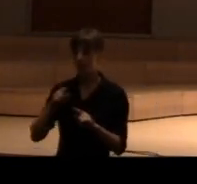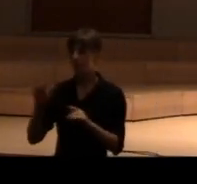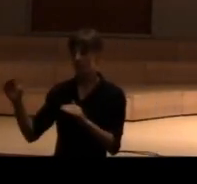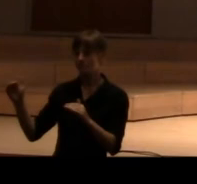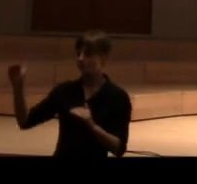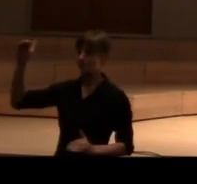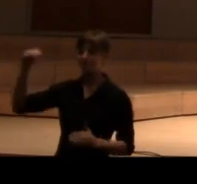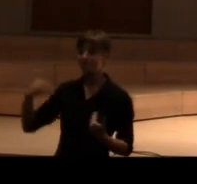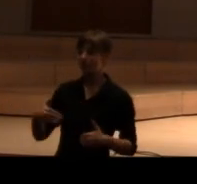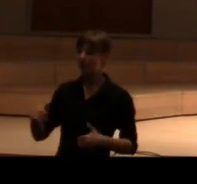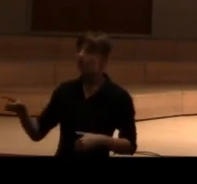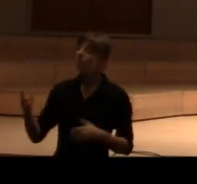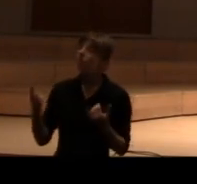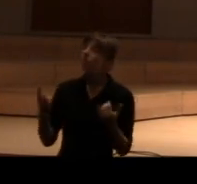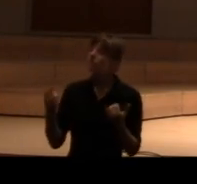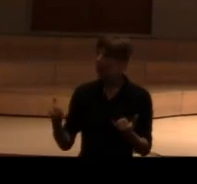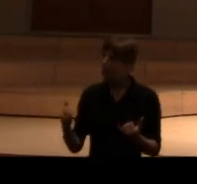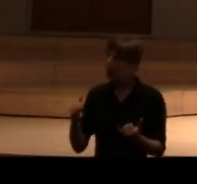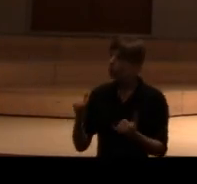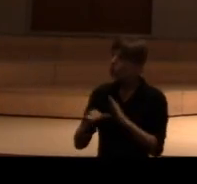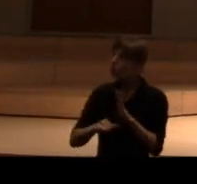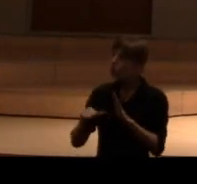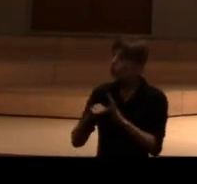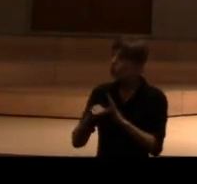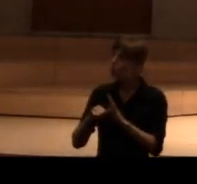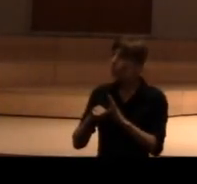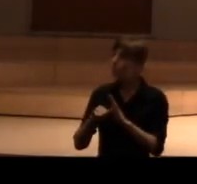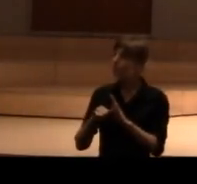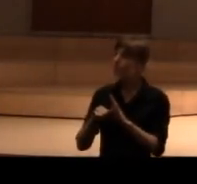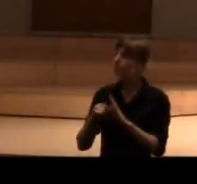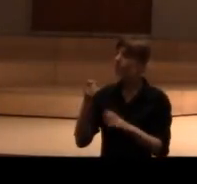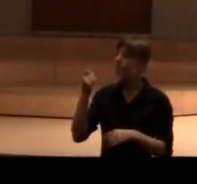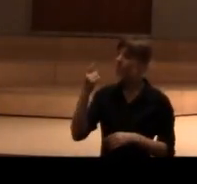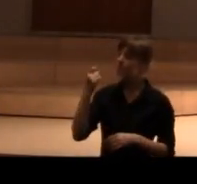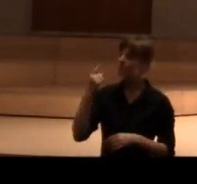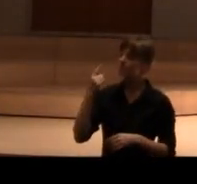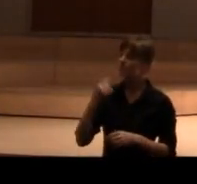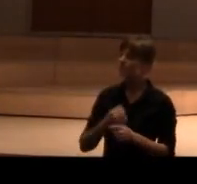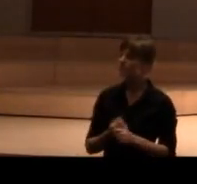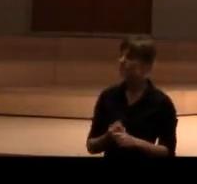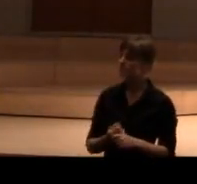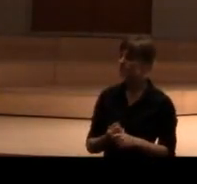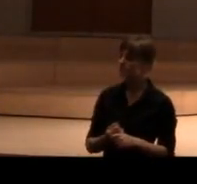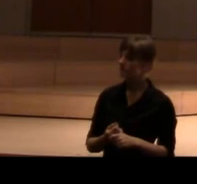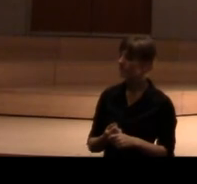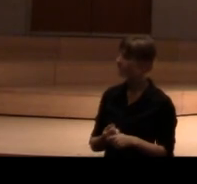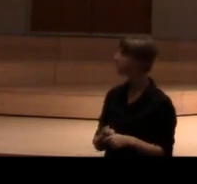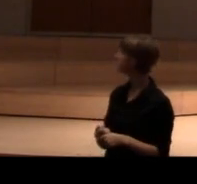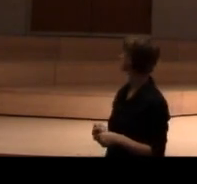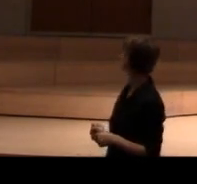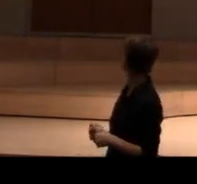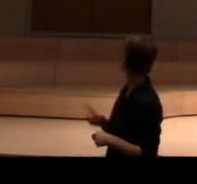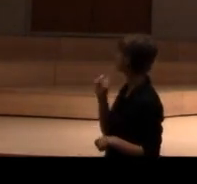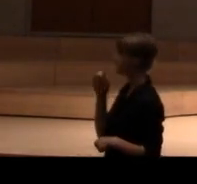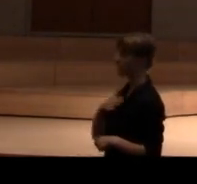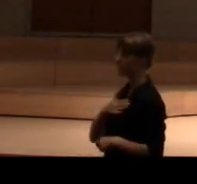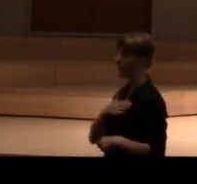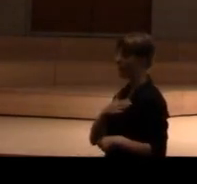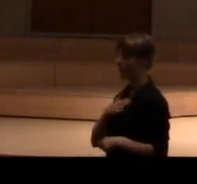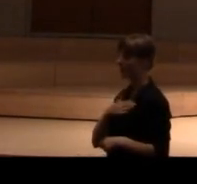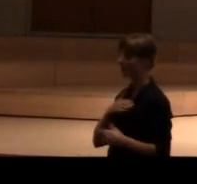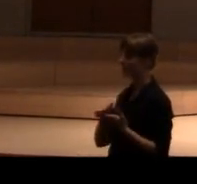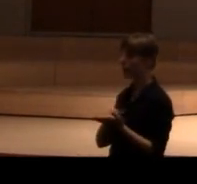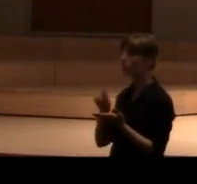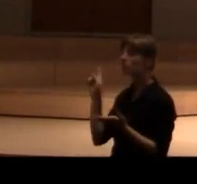And now that YouTube has its education filter, I'm hoping that a lot of you can maybe get to YouTube in schools. So this is my channel where I post my